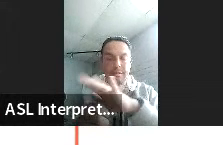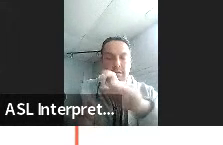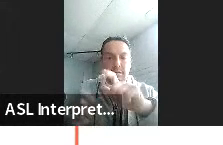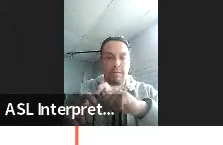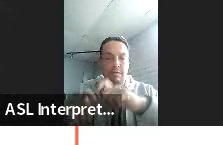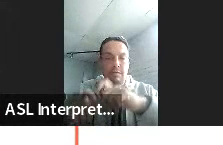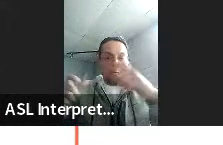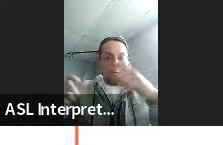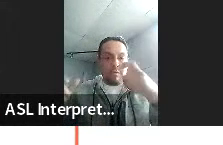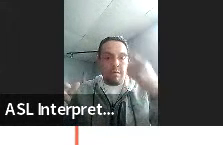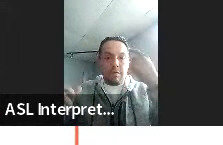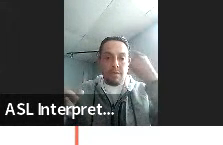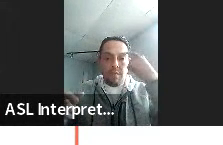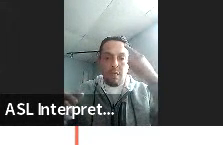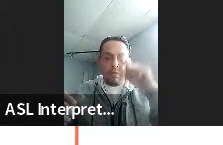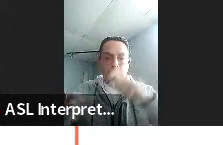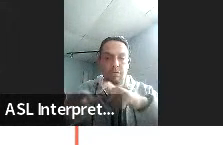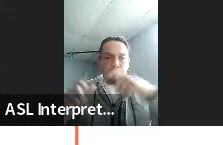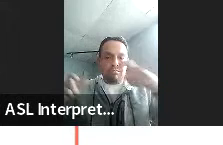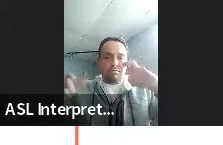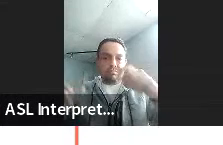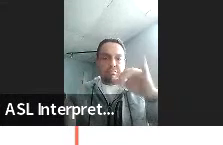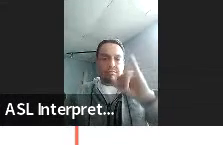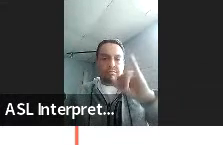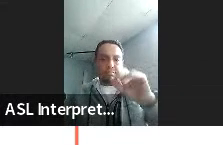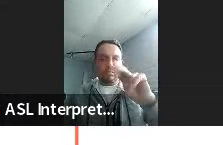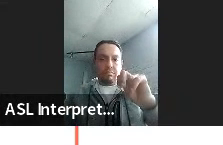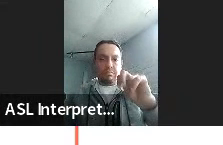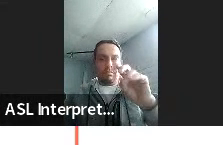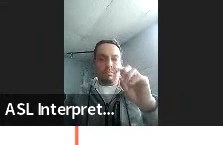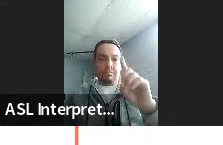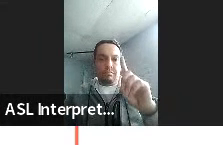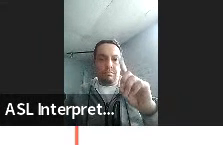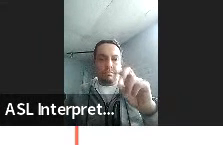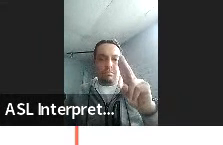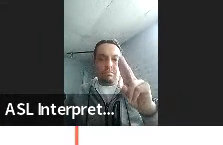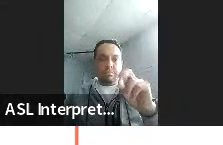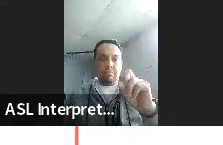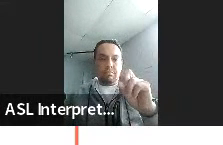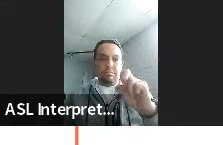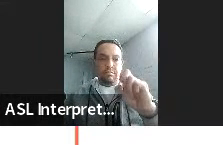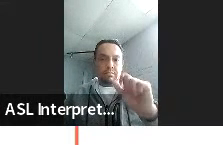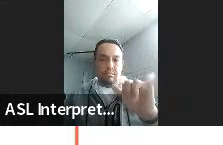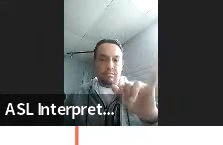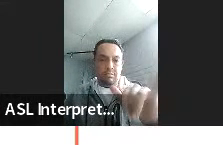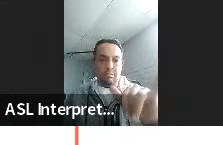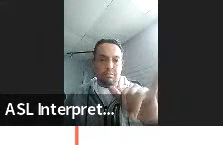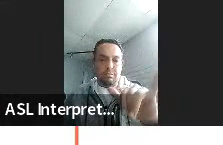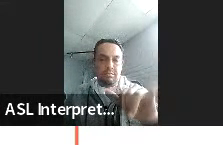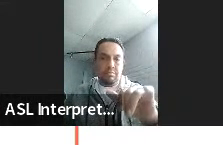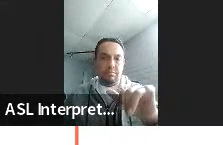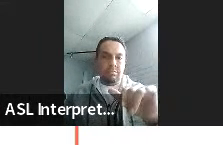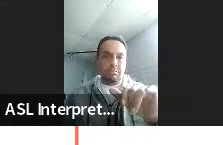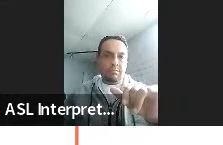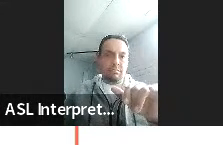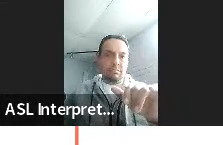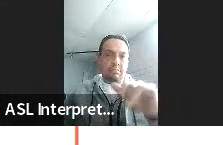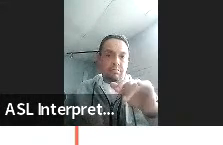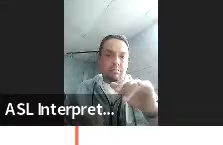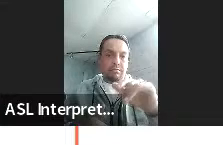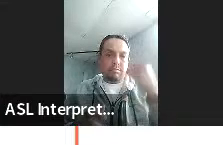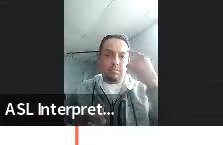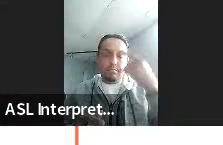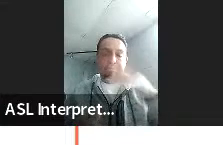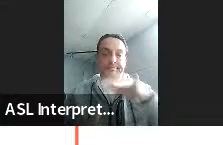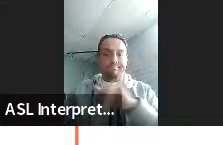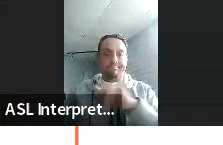industrial buildings that are used for distribution centers, such as Amazon. Are you, as